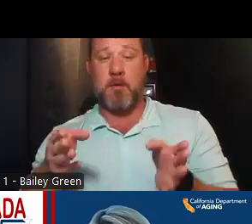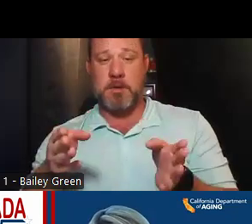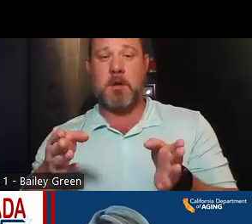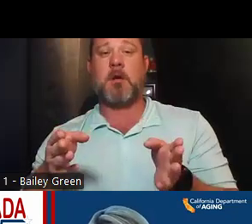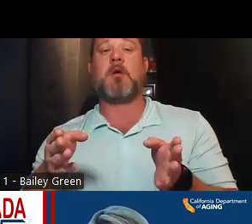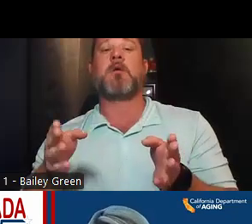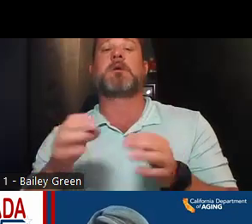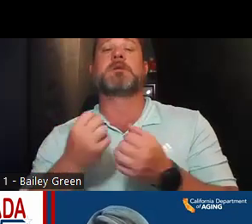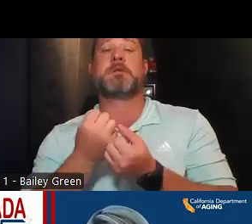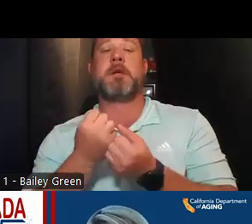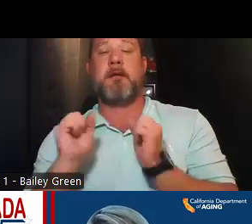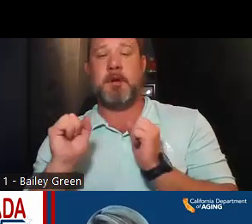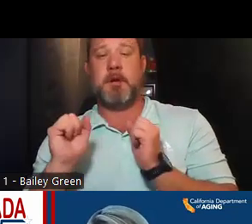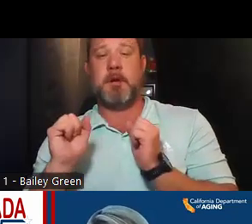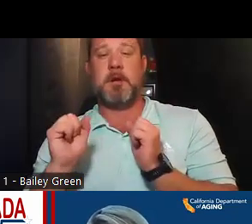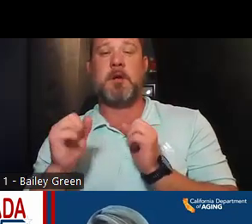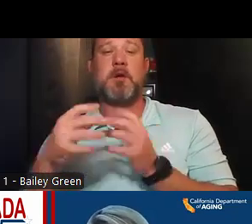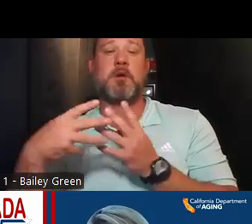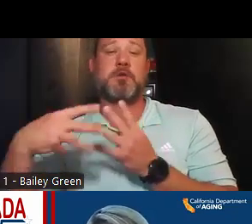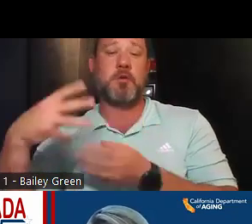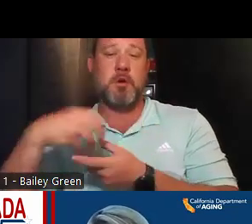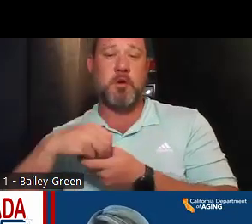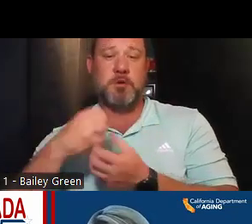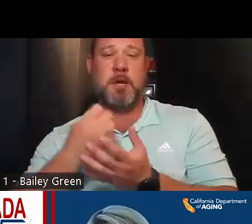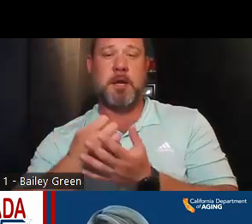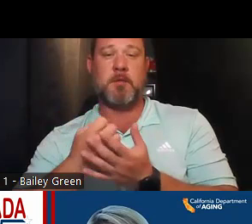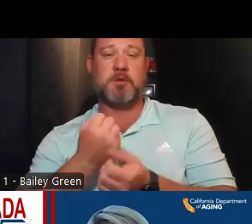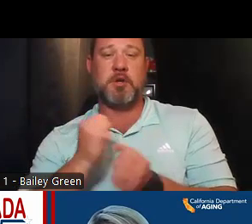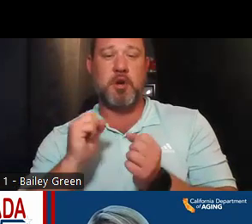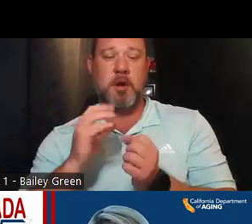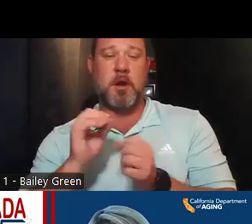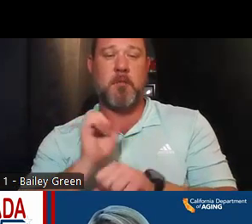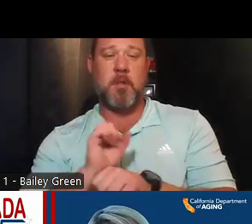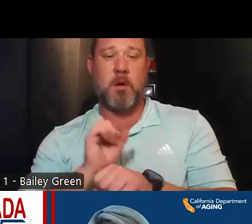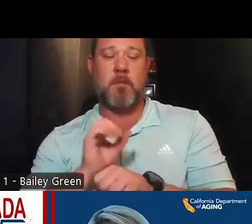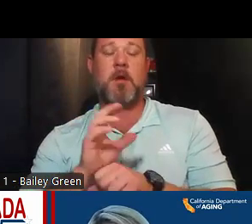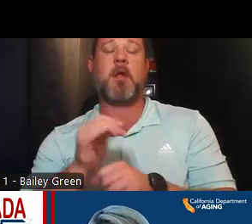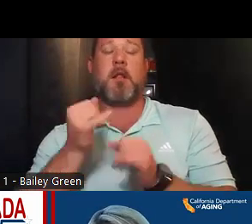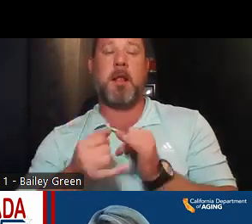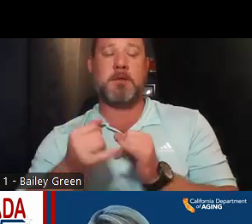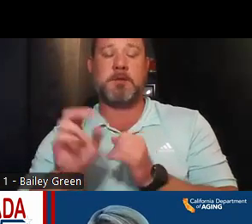safety, social inclusion, economic security and employment, and then finally, as I